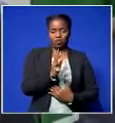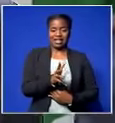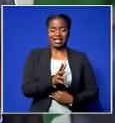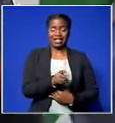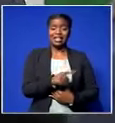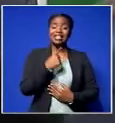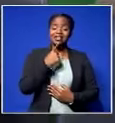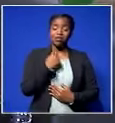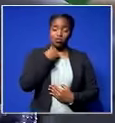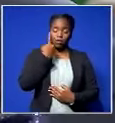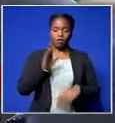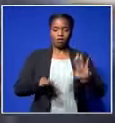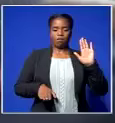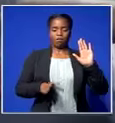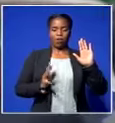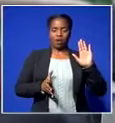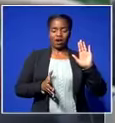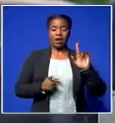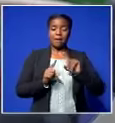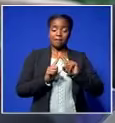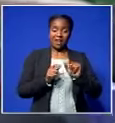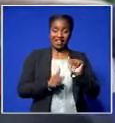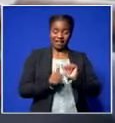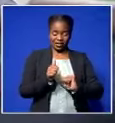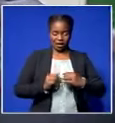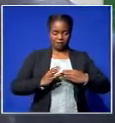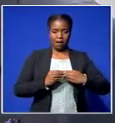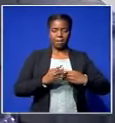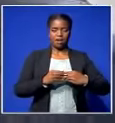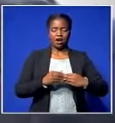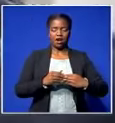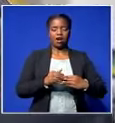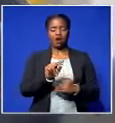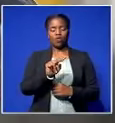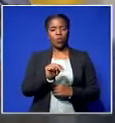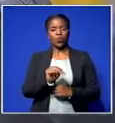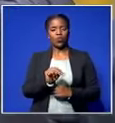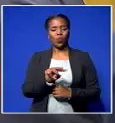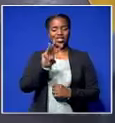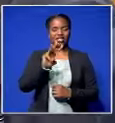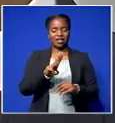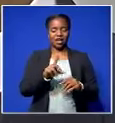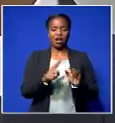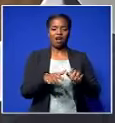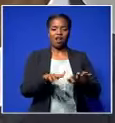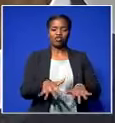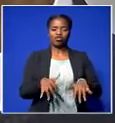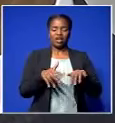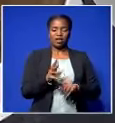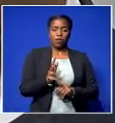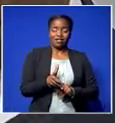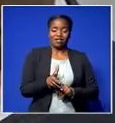to assume the position, he will first have to become a member of the Northwest Provincial Legislature, meaning a